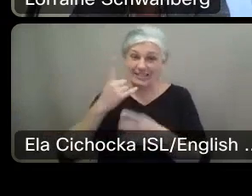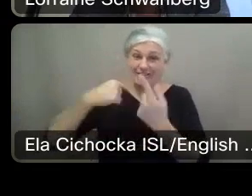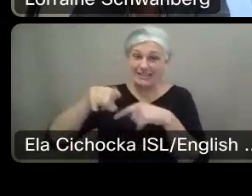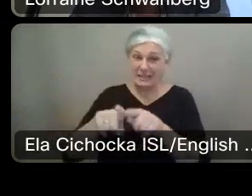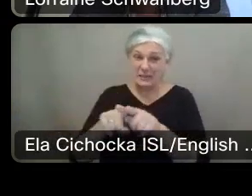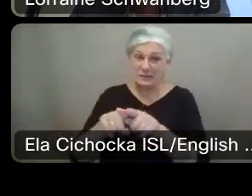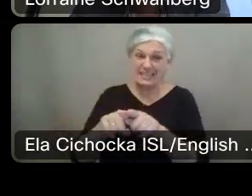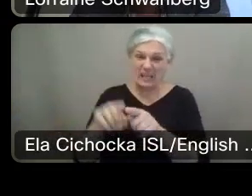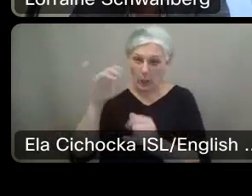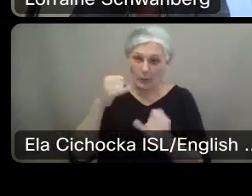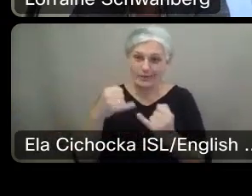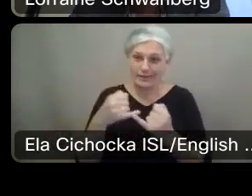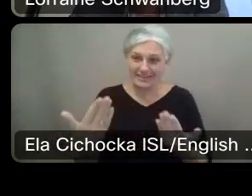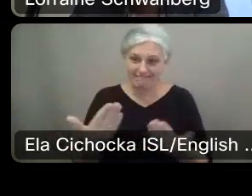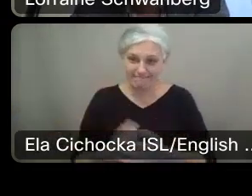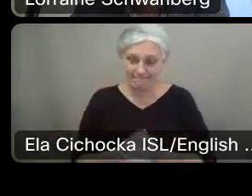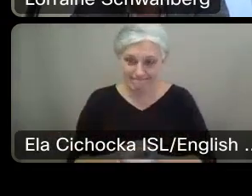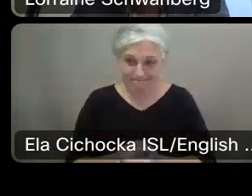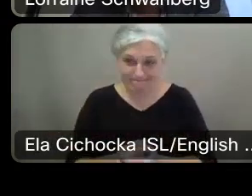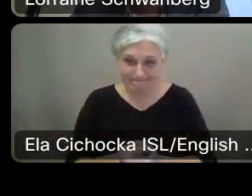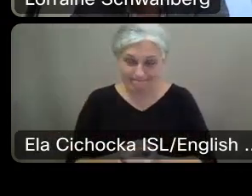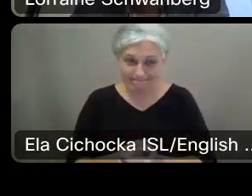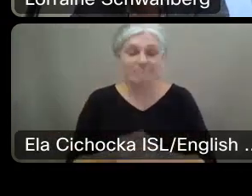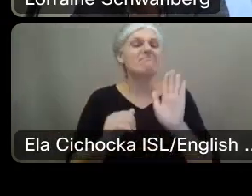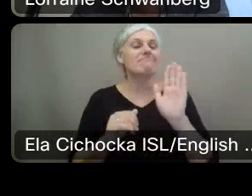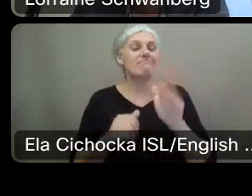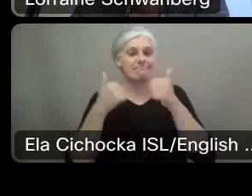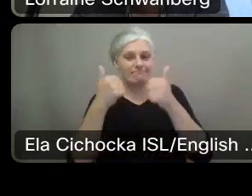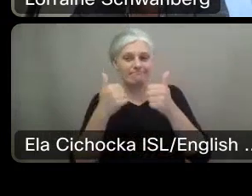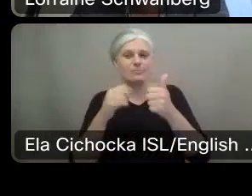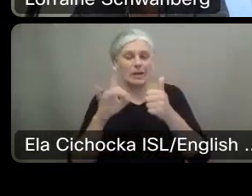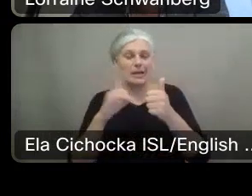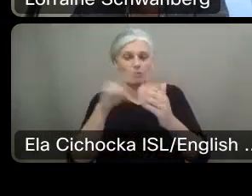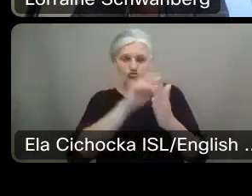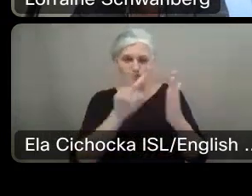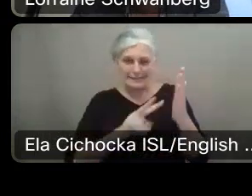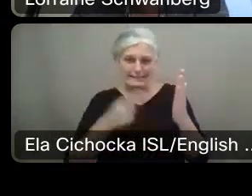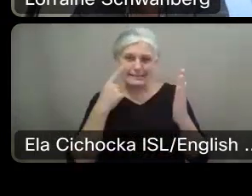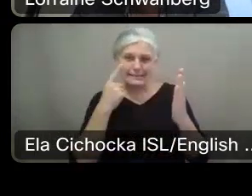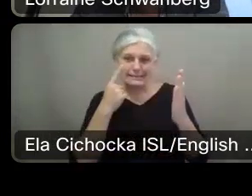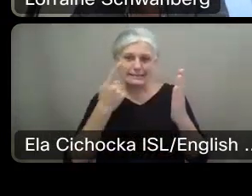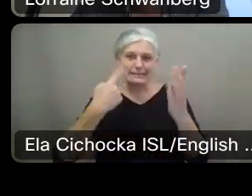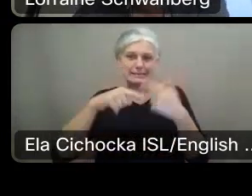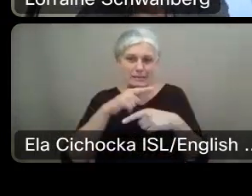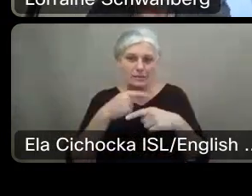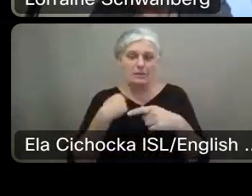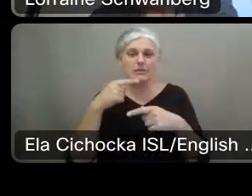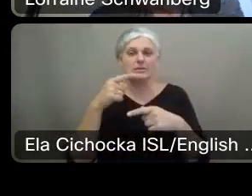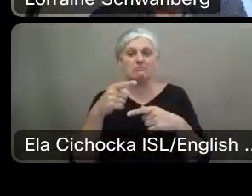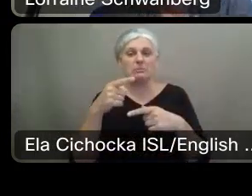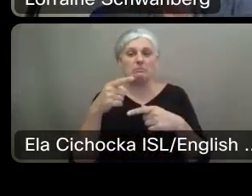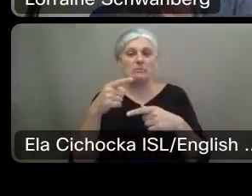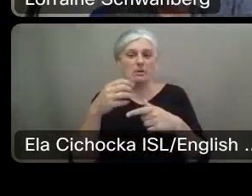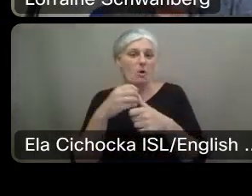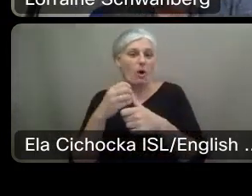afraid. That's okay. I suppose I'll read this out, and I just see a query there from Noreen Russell. So